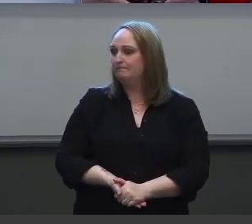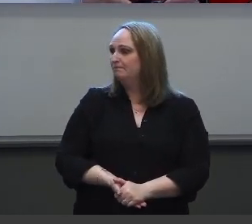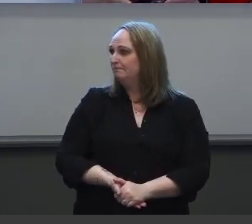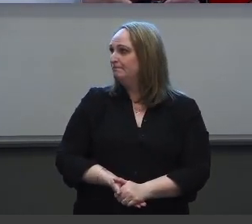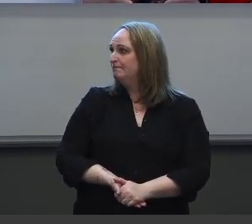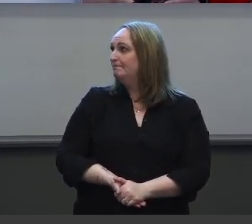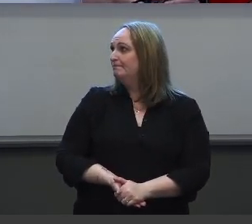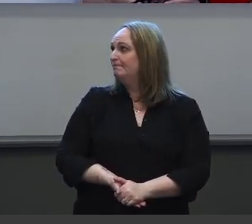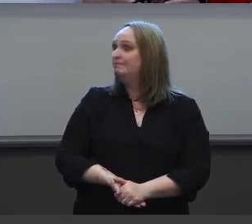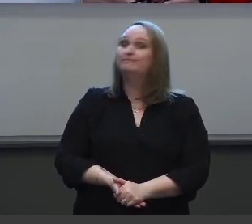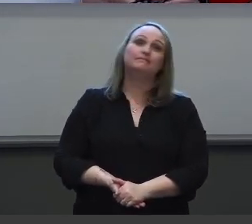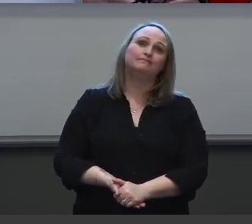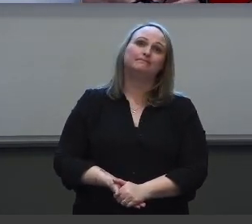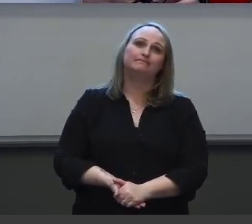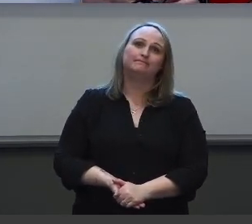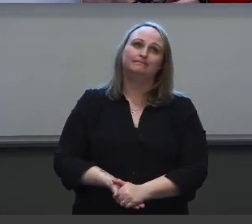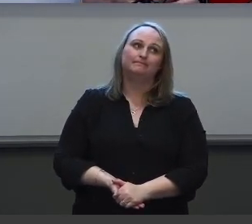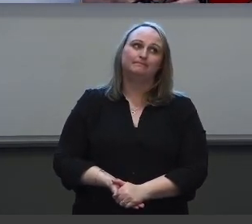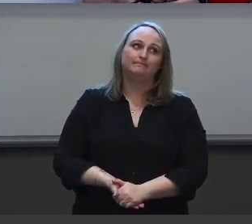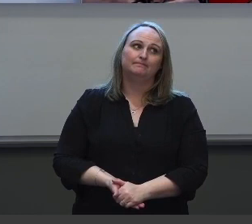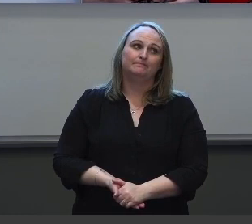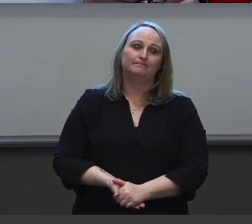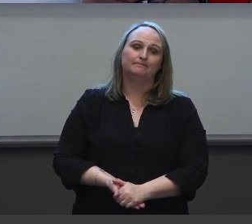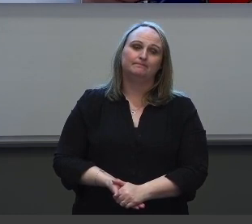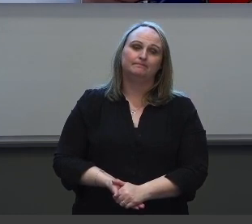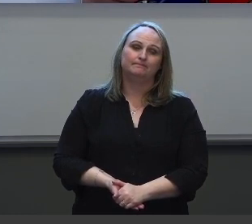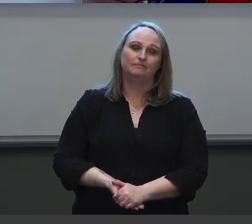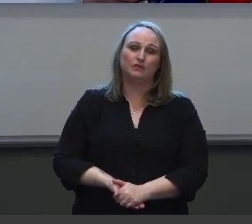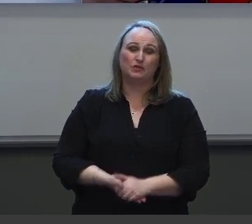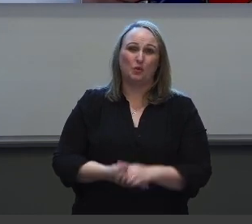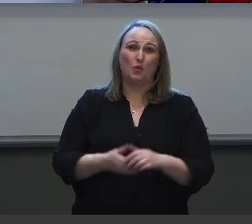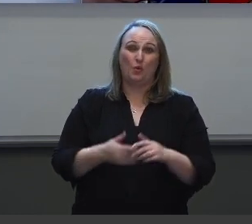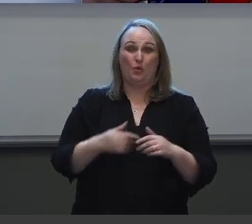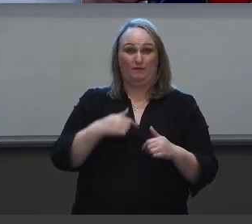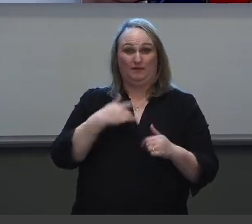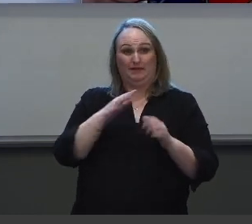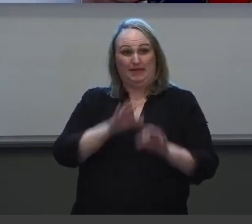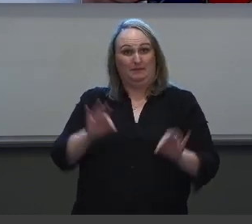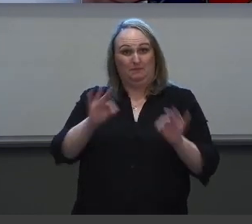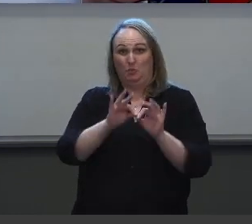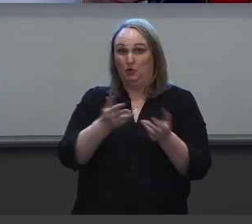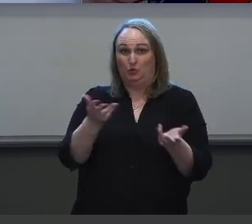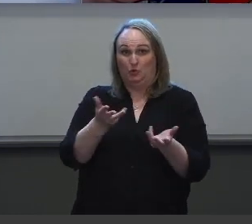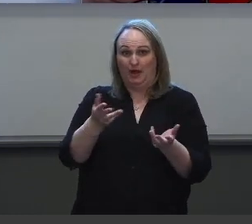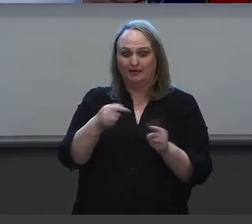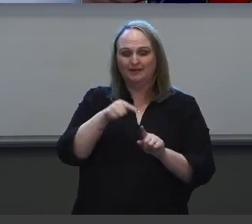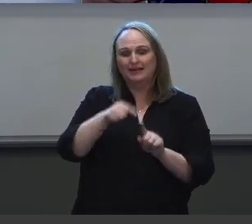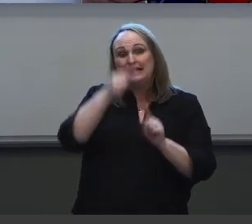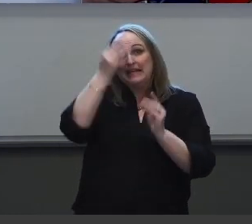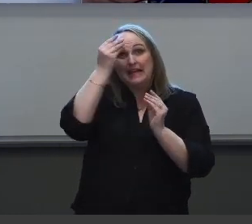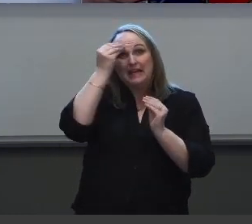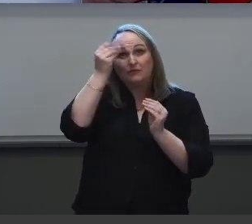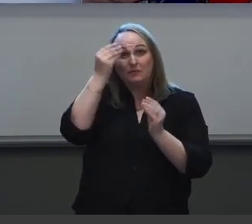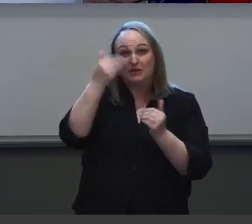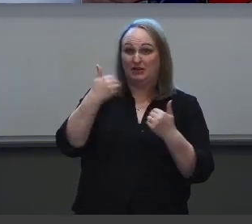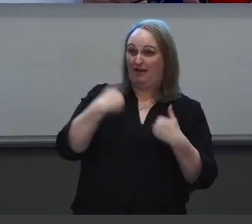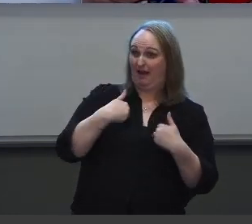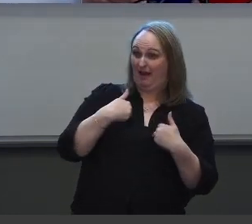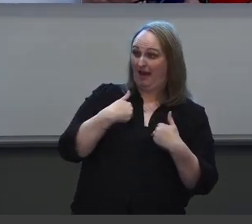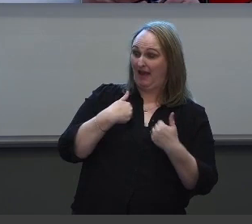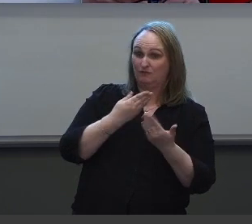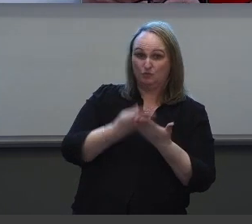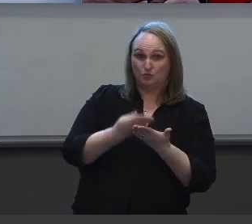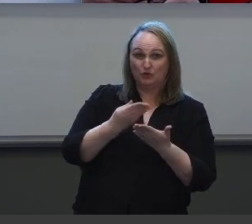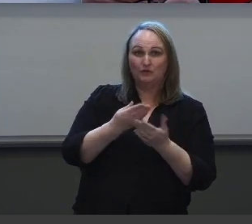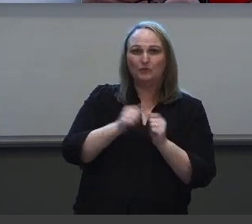So for me, I think what's really important is we can use this information to try to promote and improve the quality